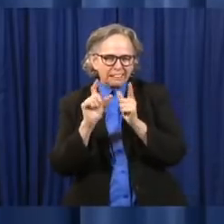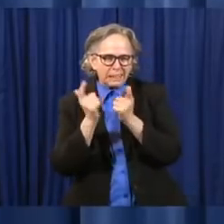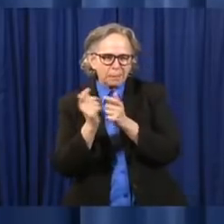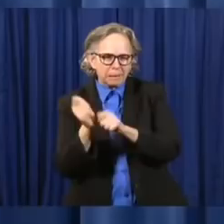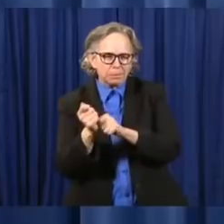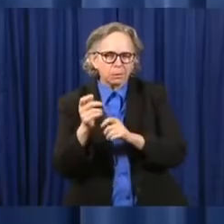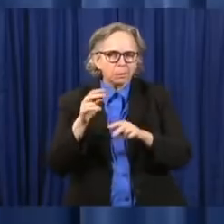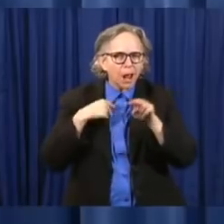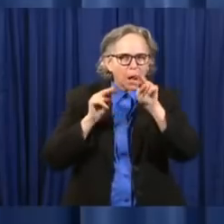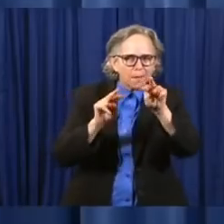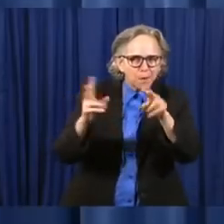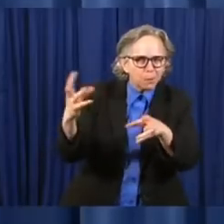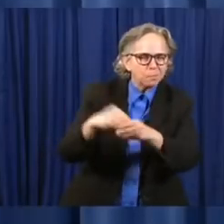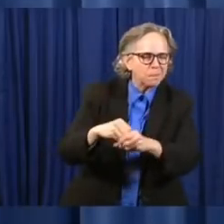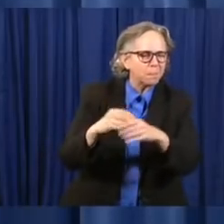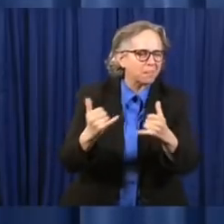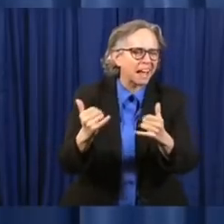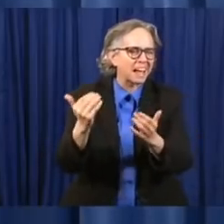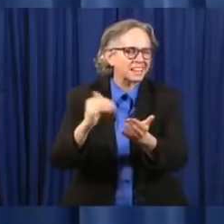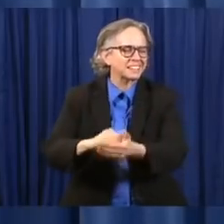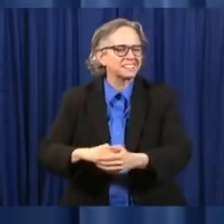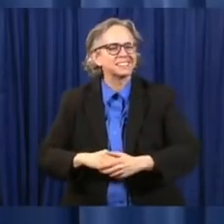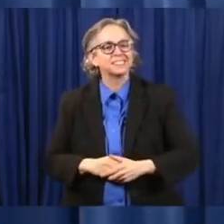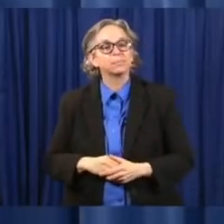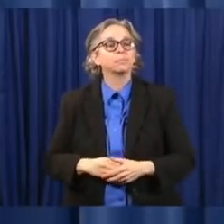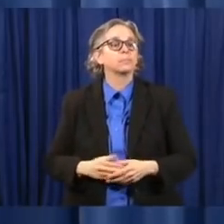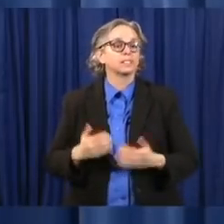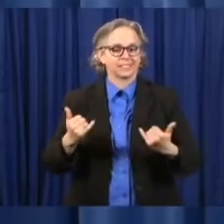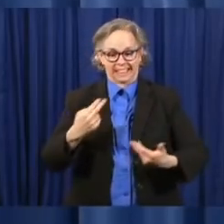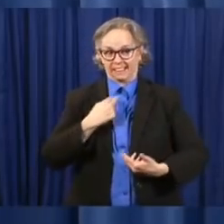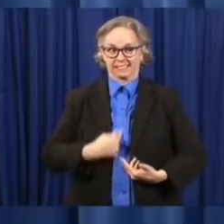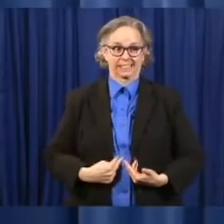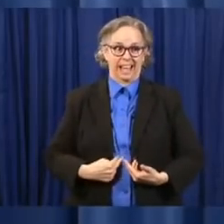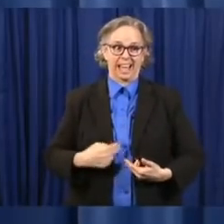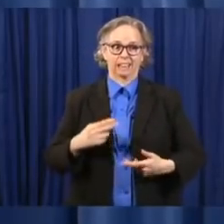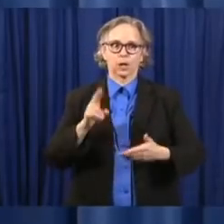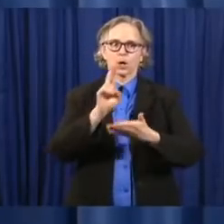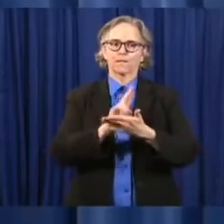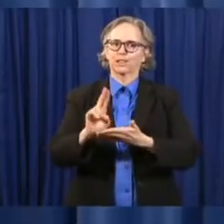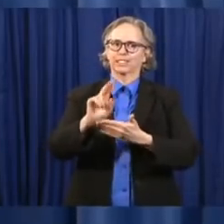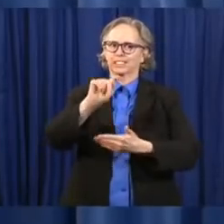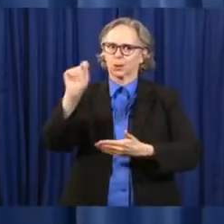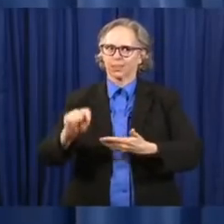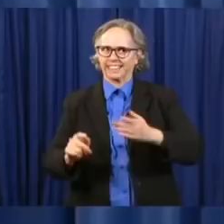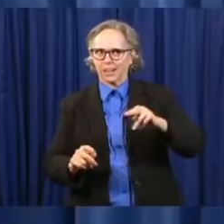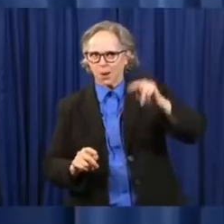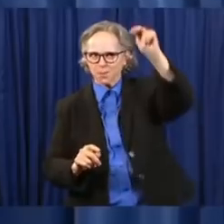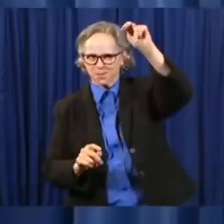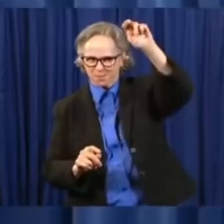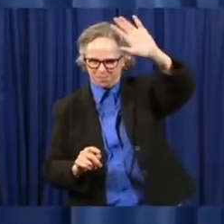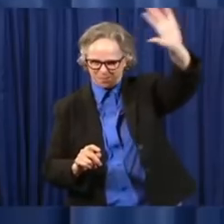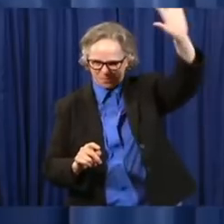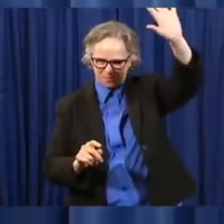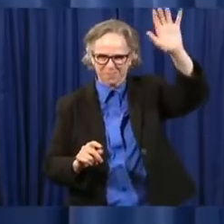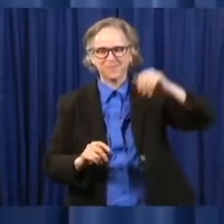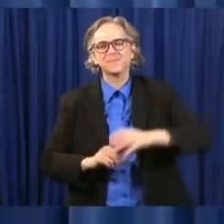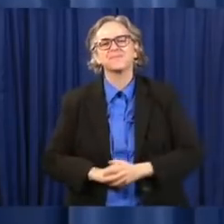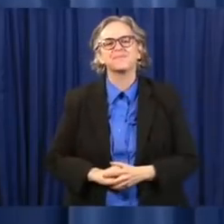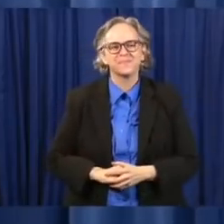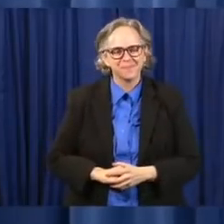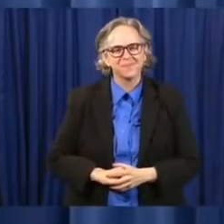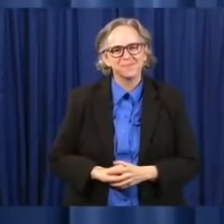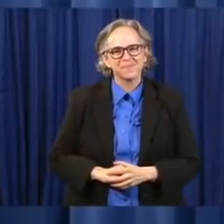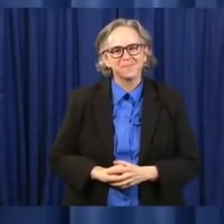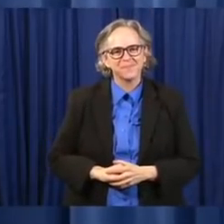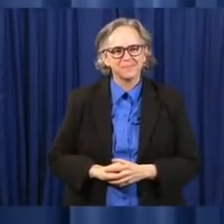I'm wearing today the University of Toledo tie, and we have a number of